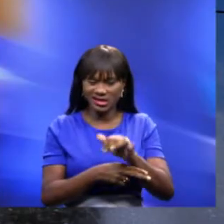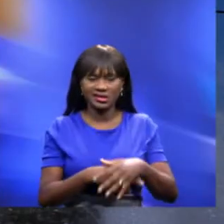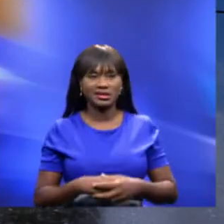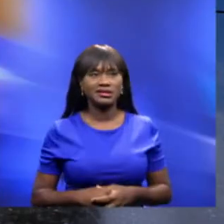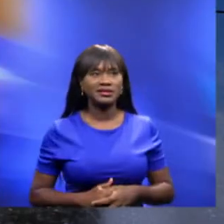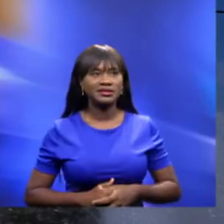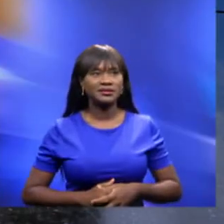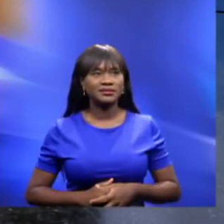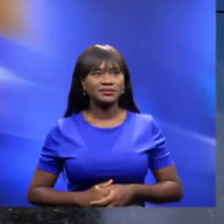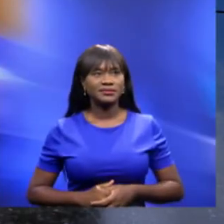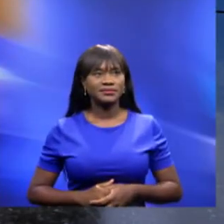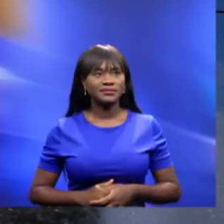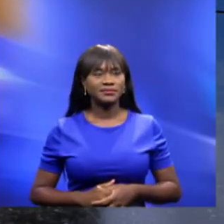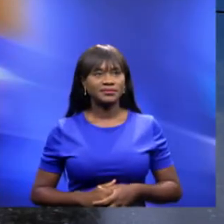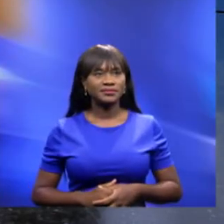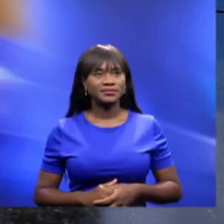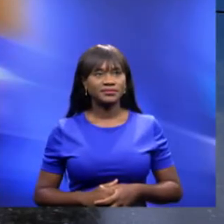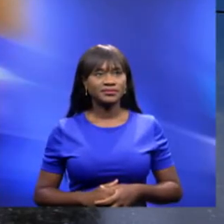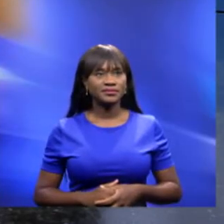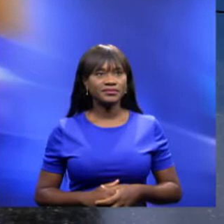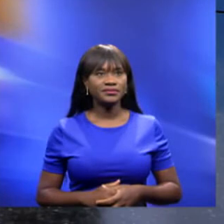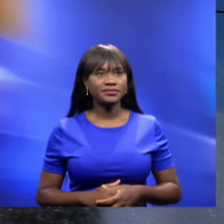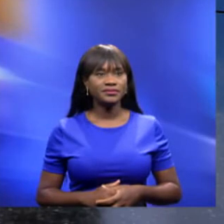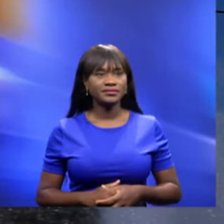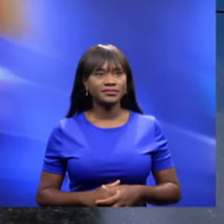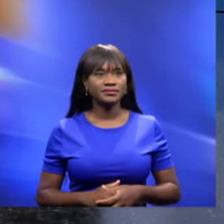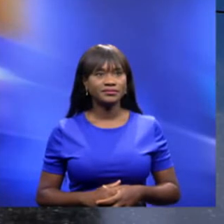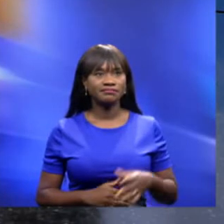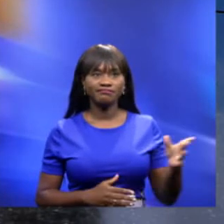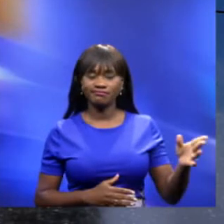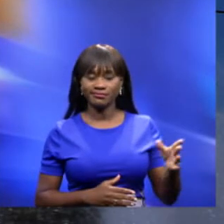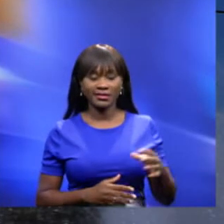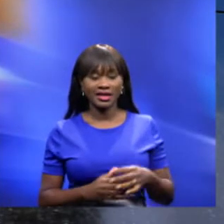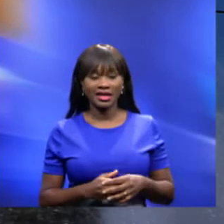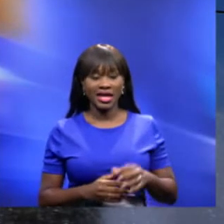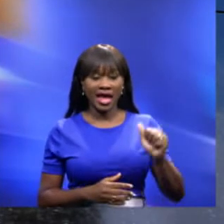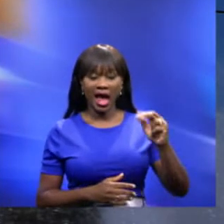Yeah? Charles. I mean, Angus said all